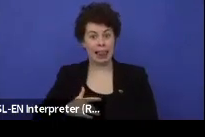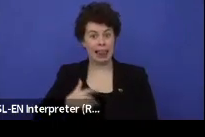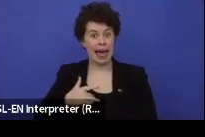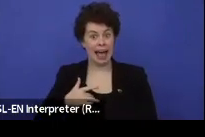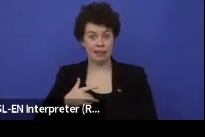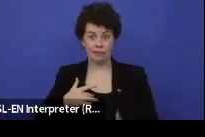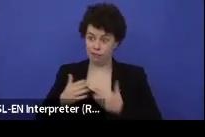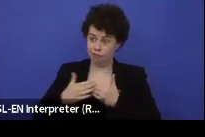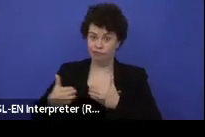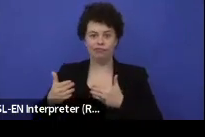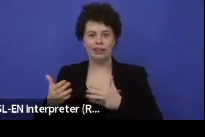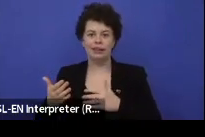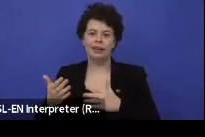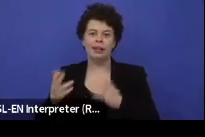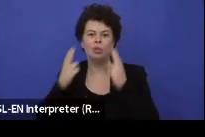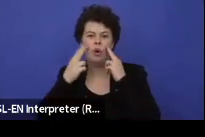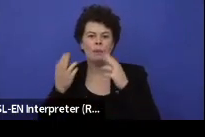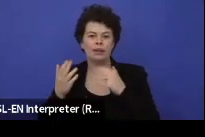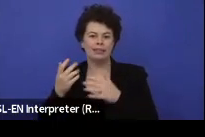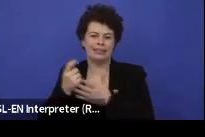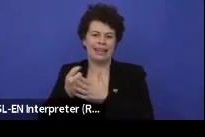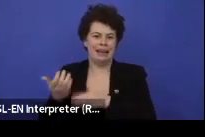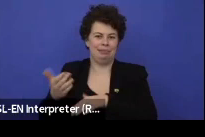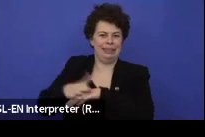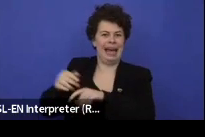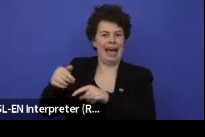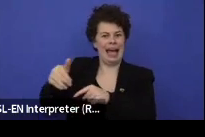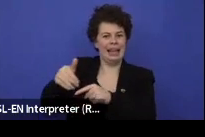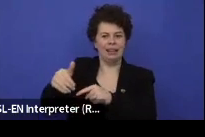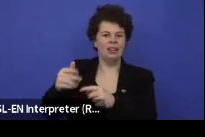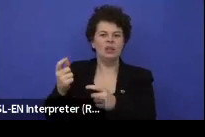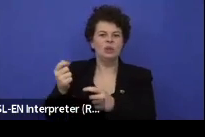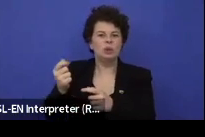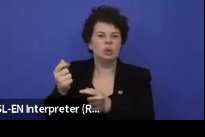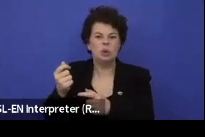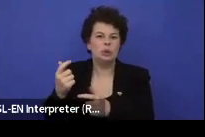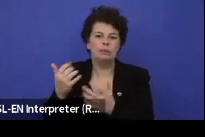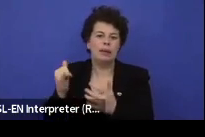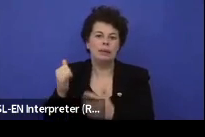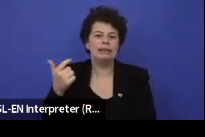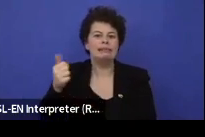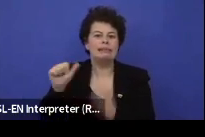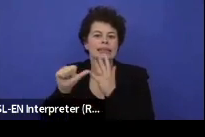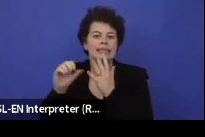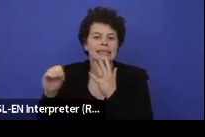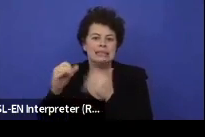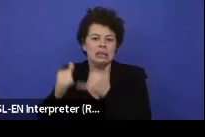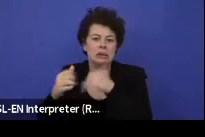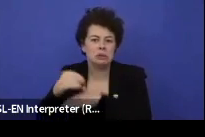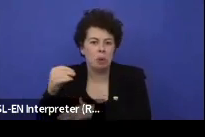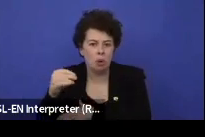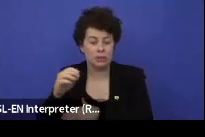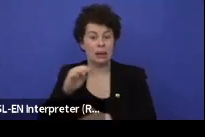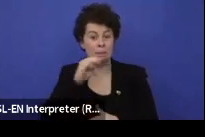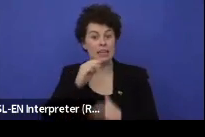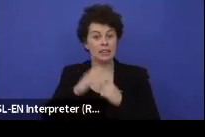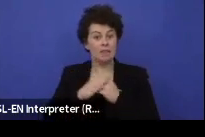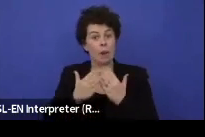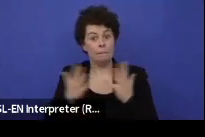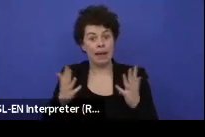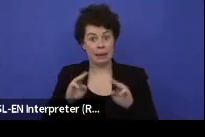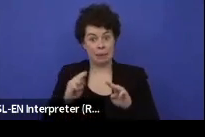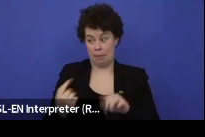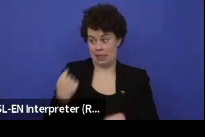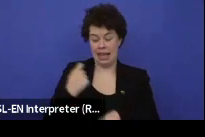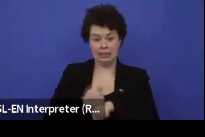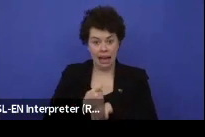beyond that. And so it was quite soon afterwards, which meant that menopause was really an end of life event. It wasn't just the